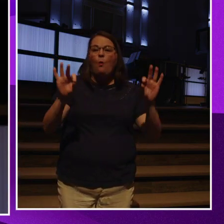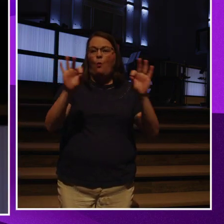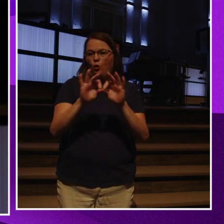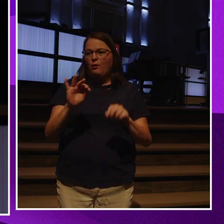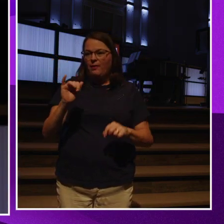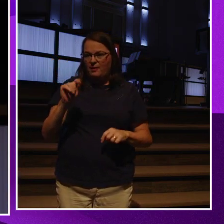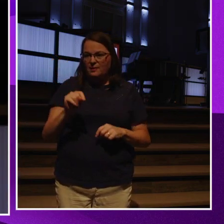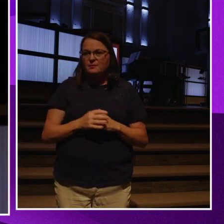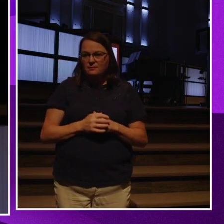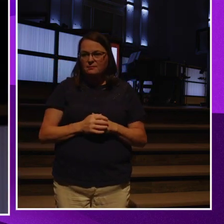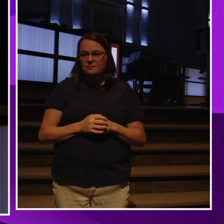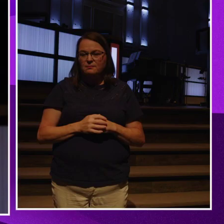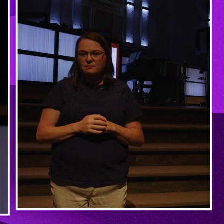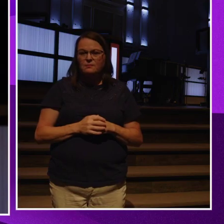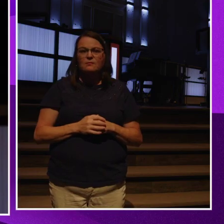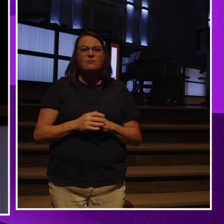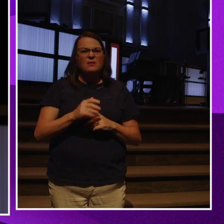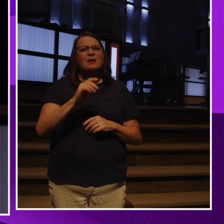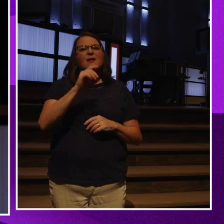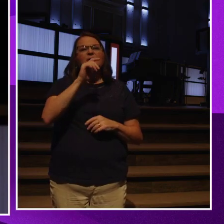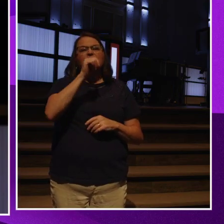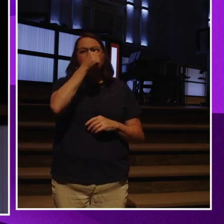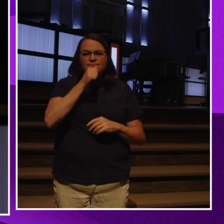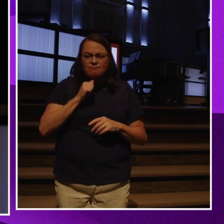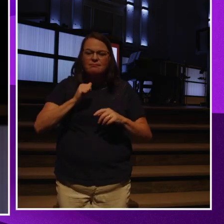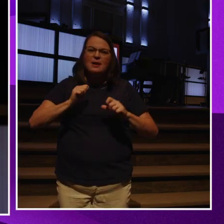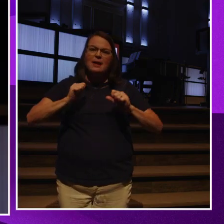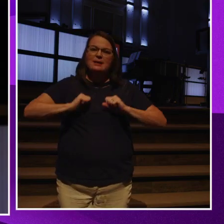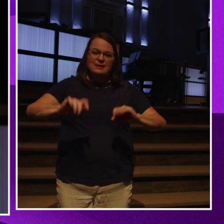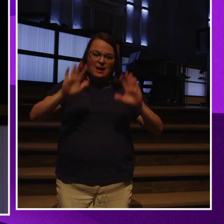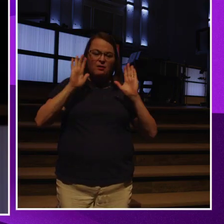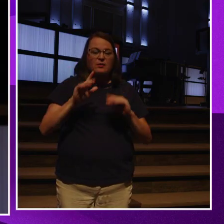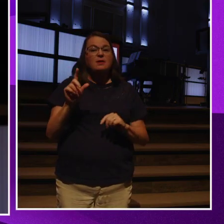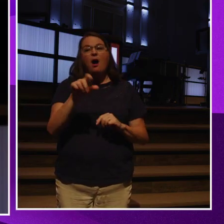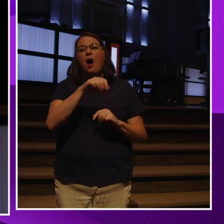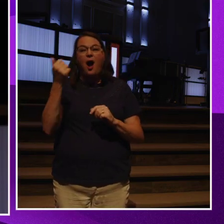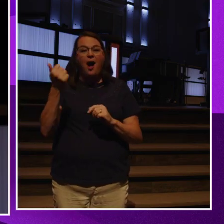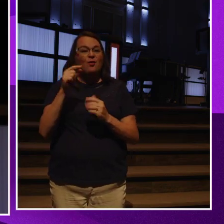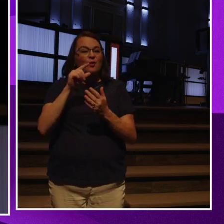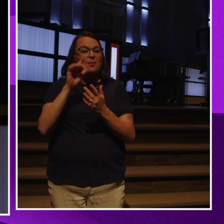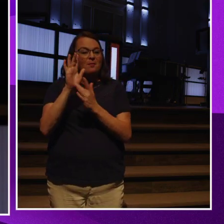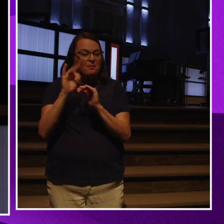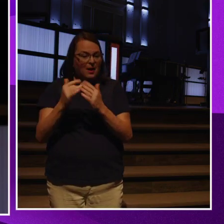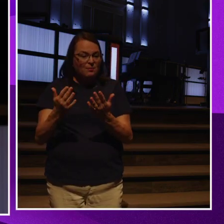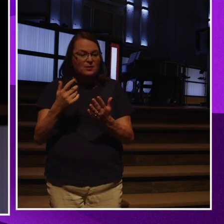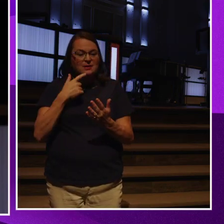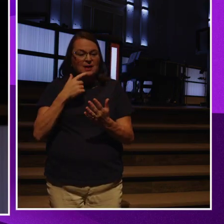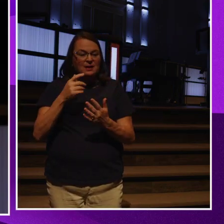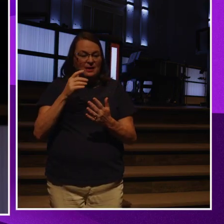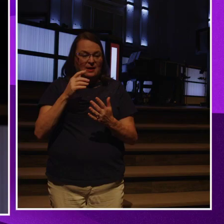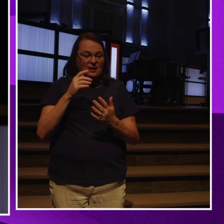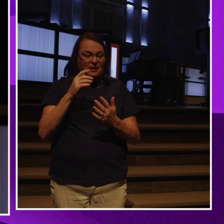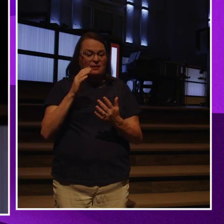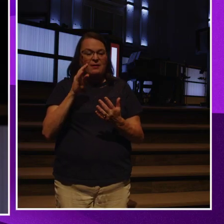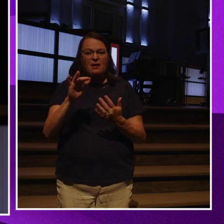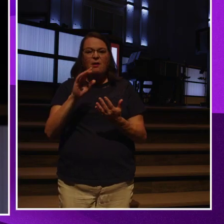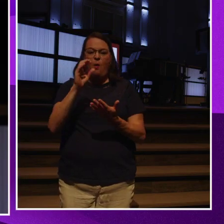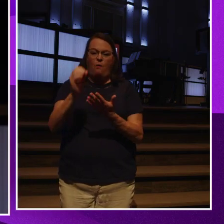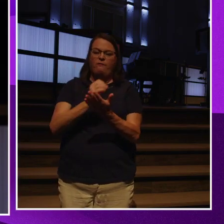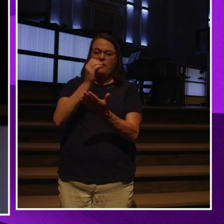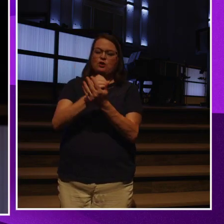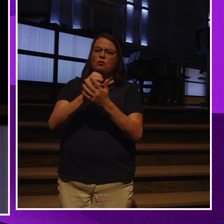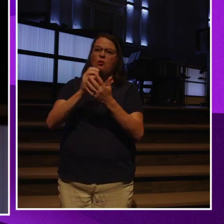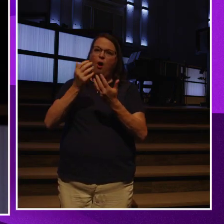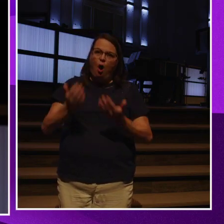sacrifice and there's service. In other translations in this verse, he talks about the sacrificial offering of your faith in